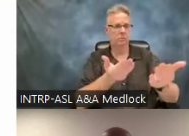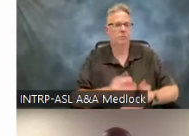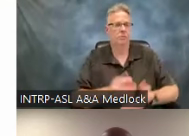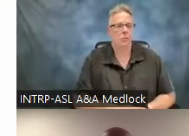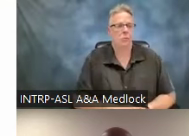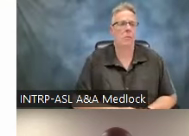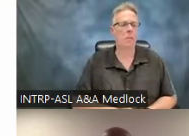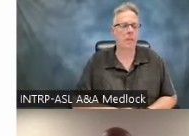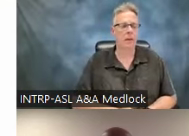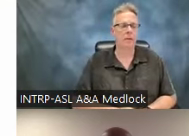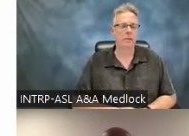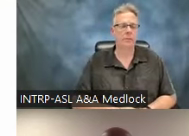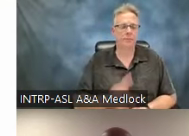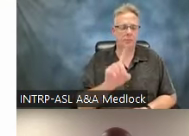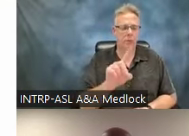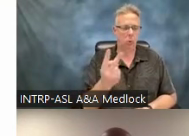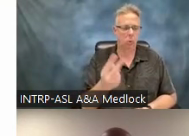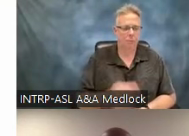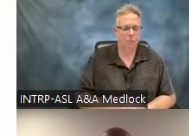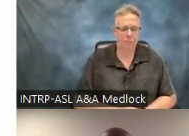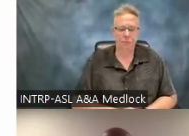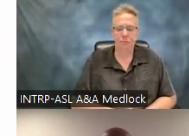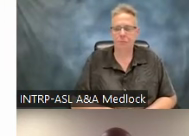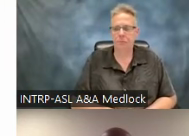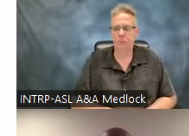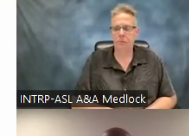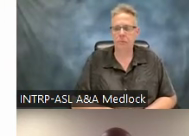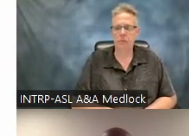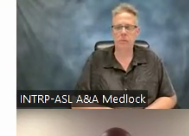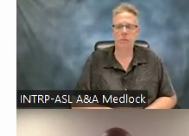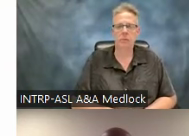or questions about D2?